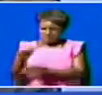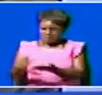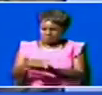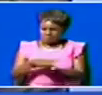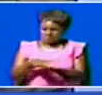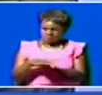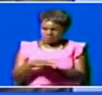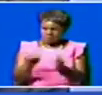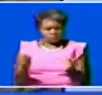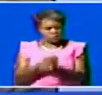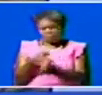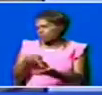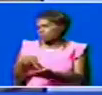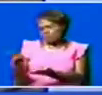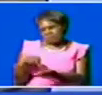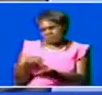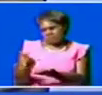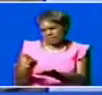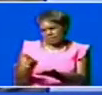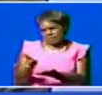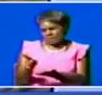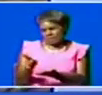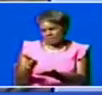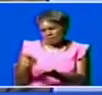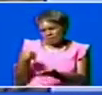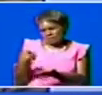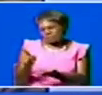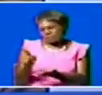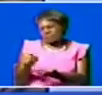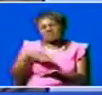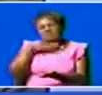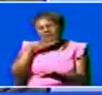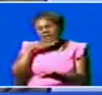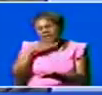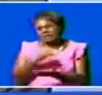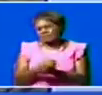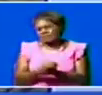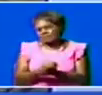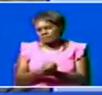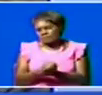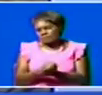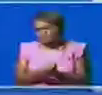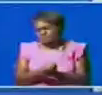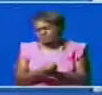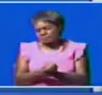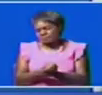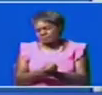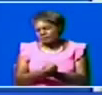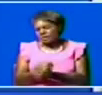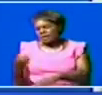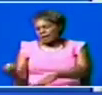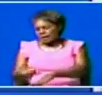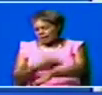basically, you know, that those who can't afford. Yeah. And that is the reason as to why, you know, they lose the fight against cancer. Mm. Mm. Okay, I would say in